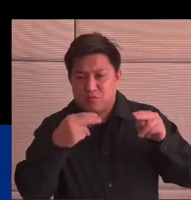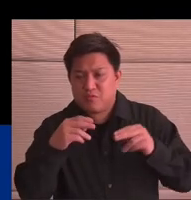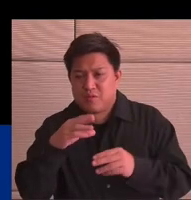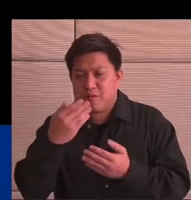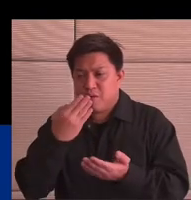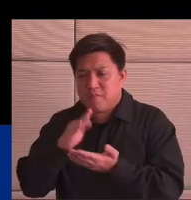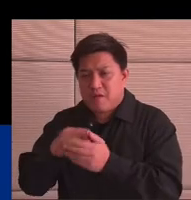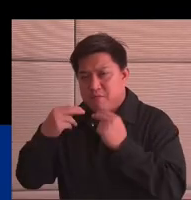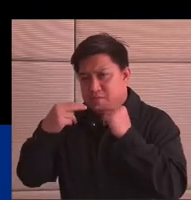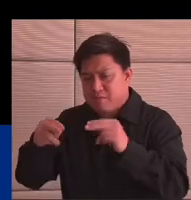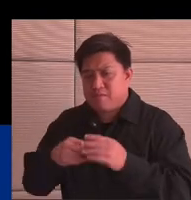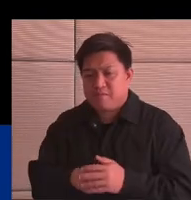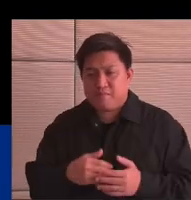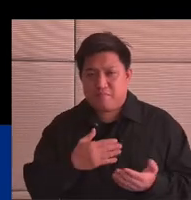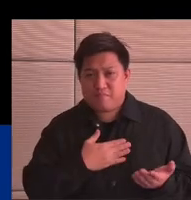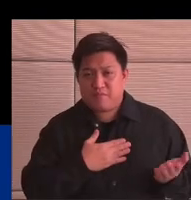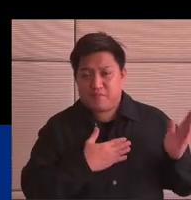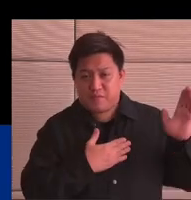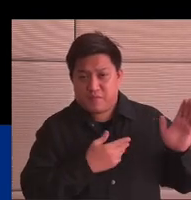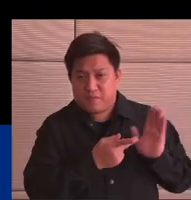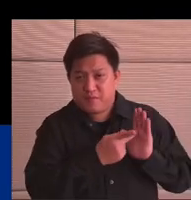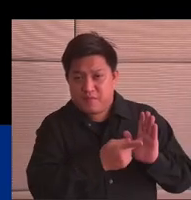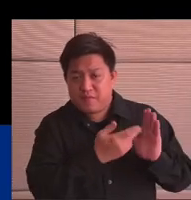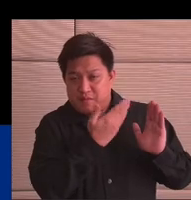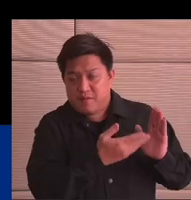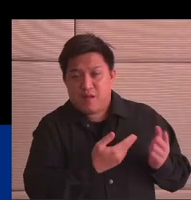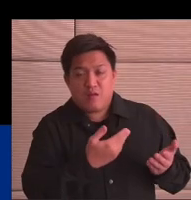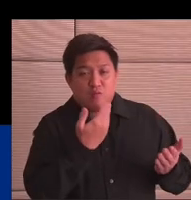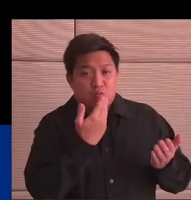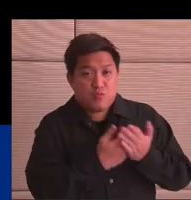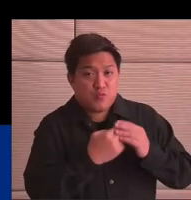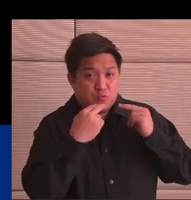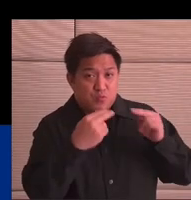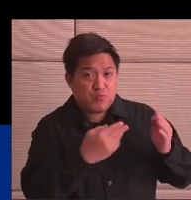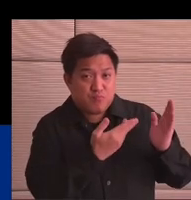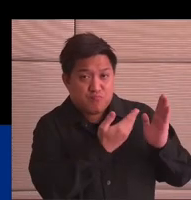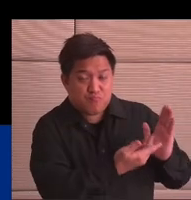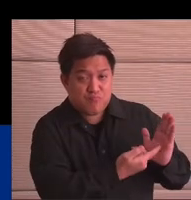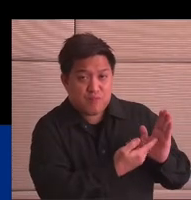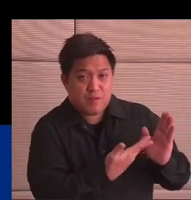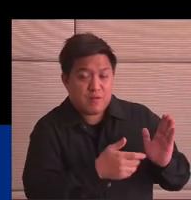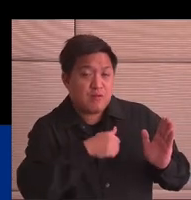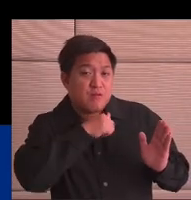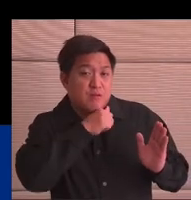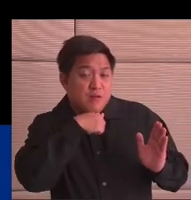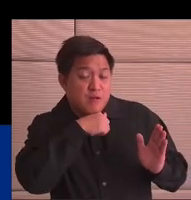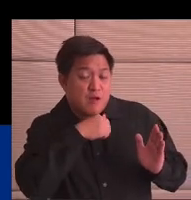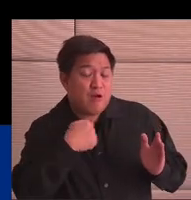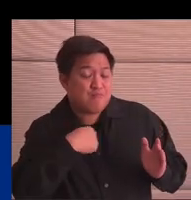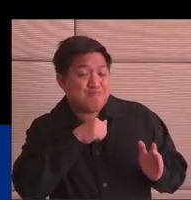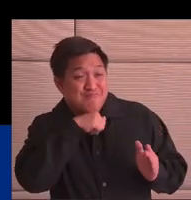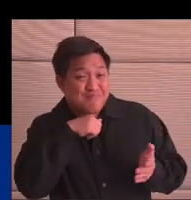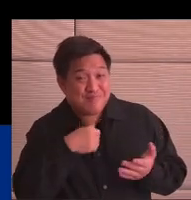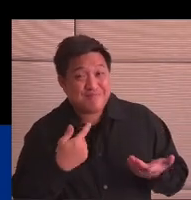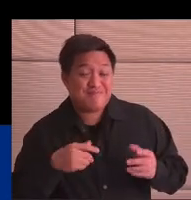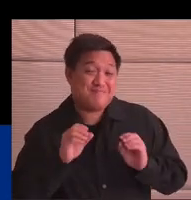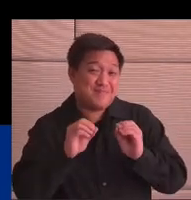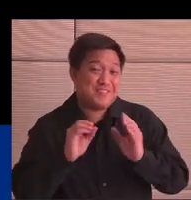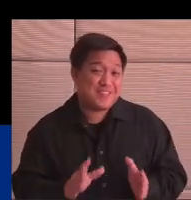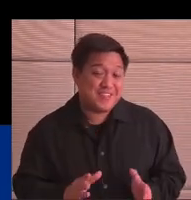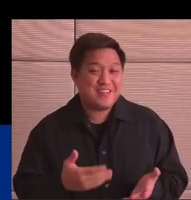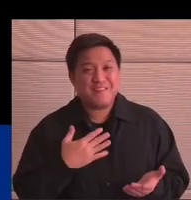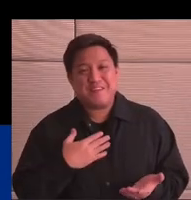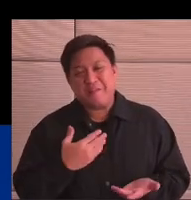And by the way, in my own slides, I usually have good news in blue, because I used to be an Ateneo professor, and the bad news in